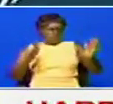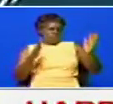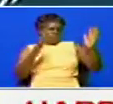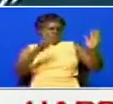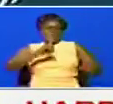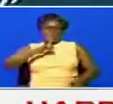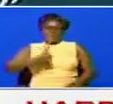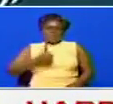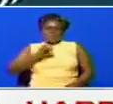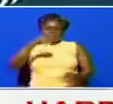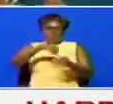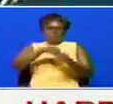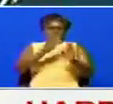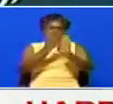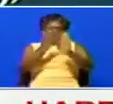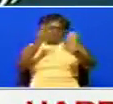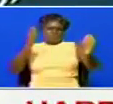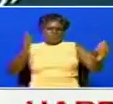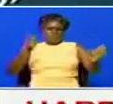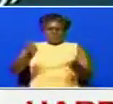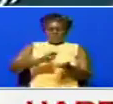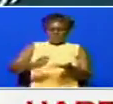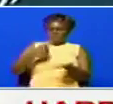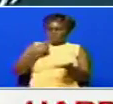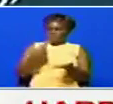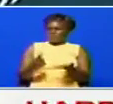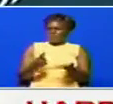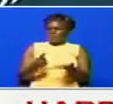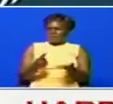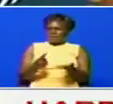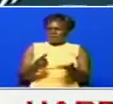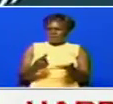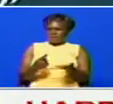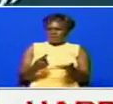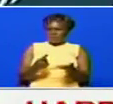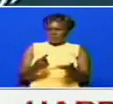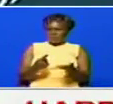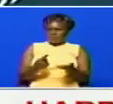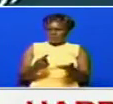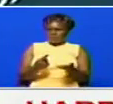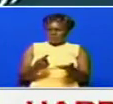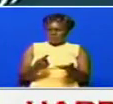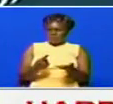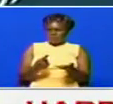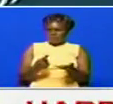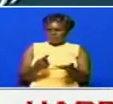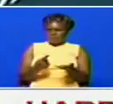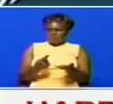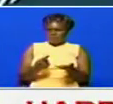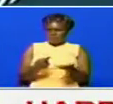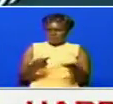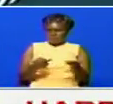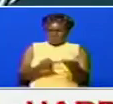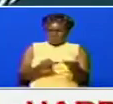discipline within the lines. As Secretary said, some babies, they had to be marked. I don't know whether it's within the electoral